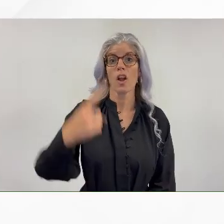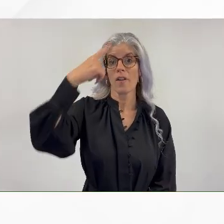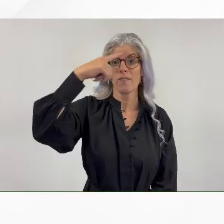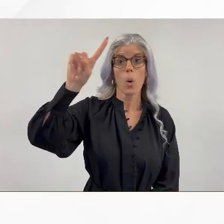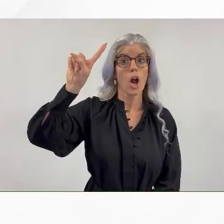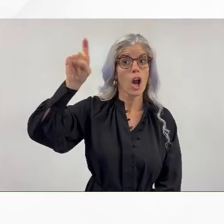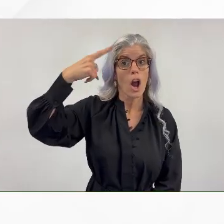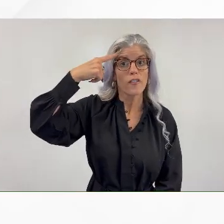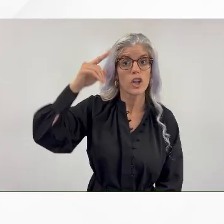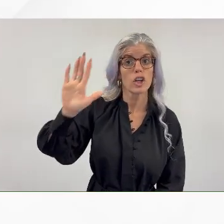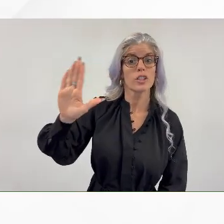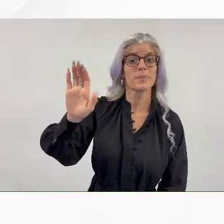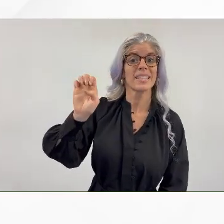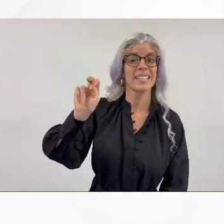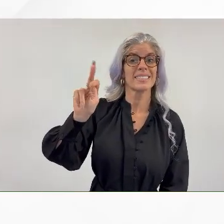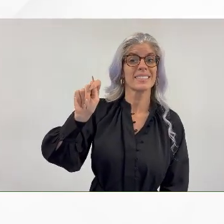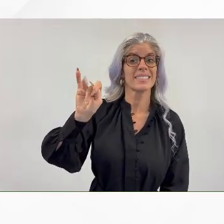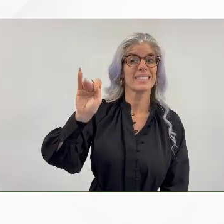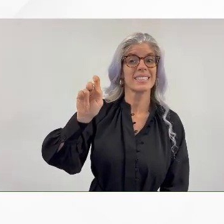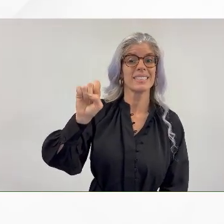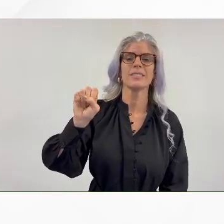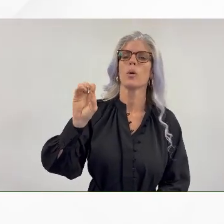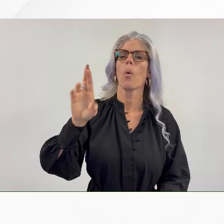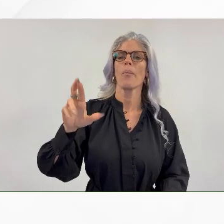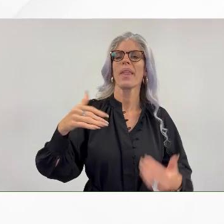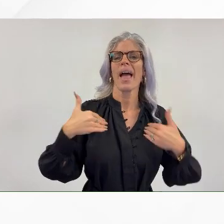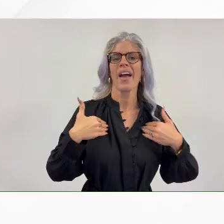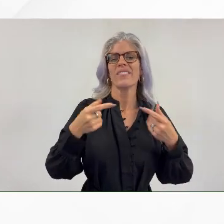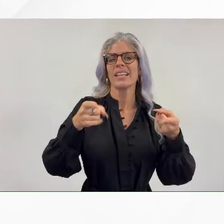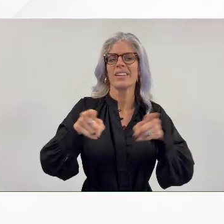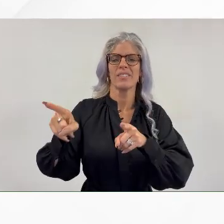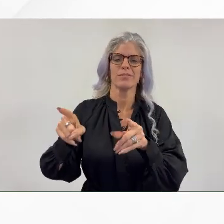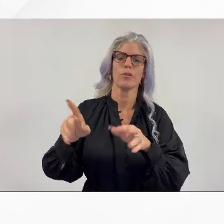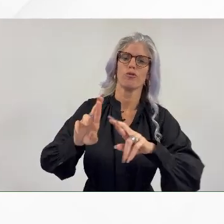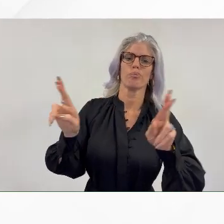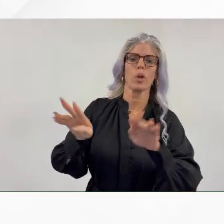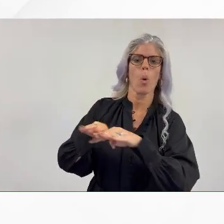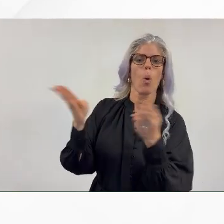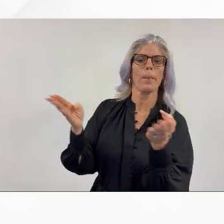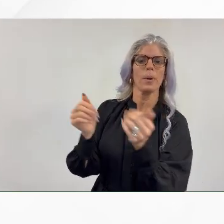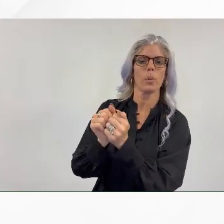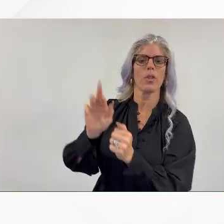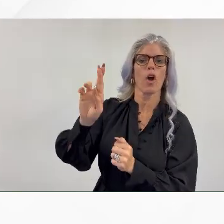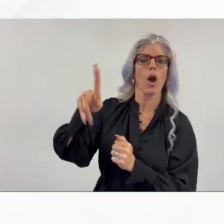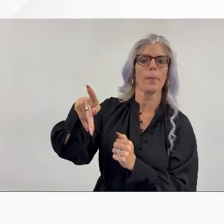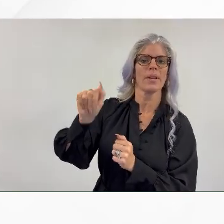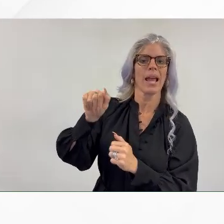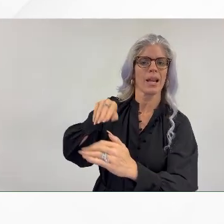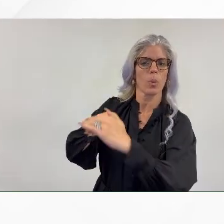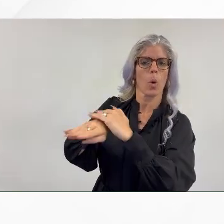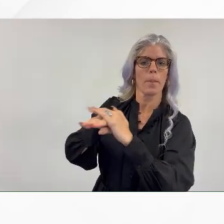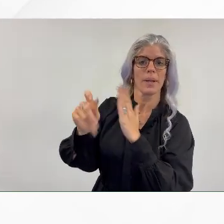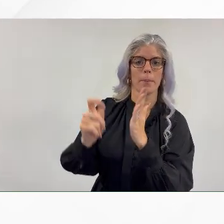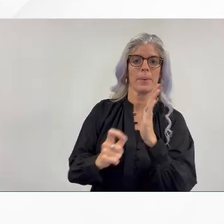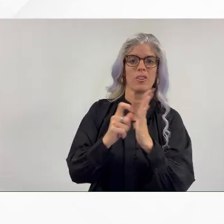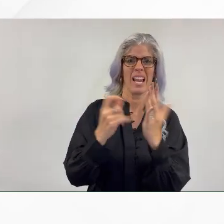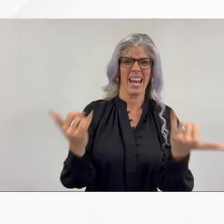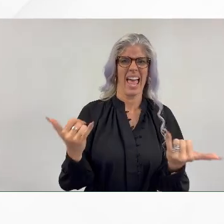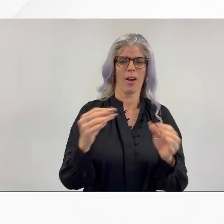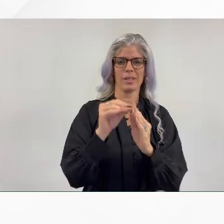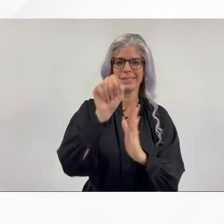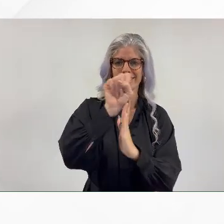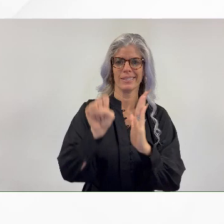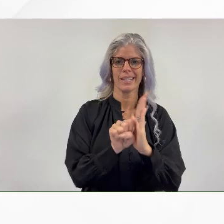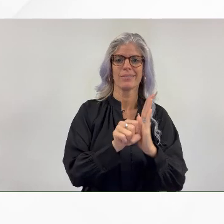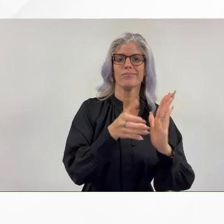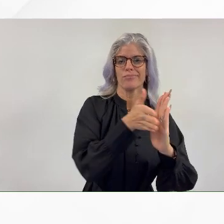For government entities, if there are events with an open RPA enrollment period in the state, such as right now until January